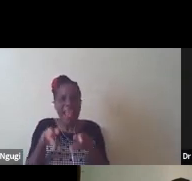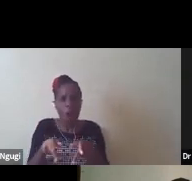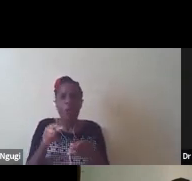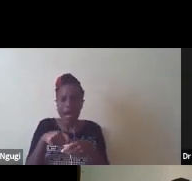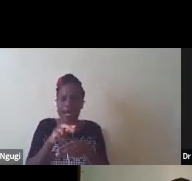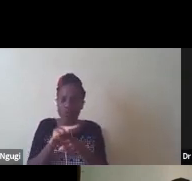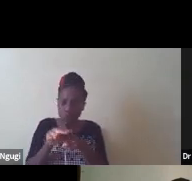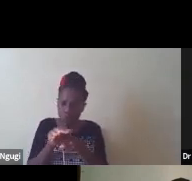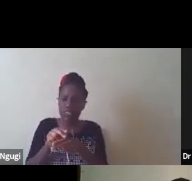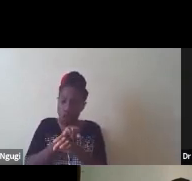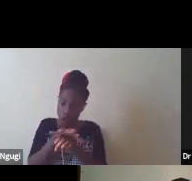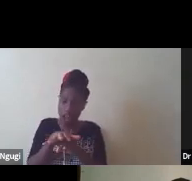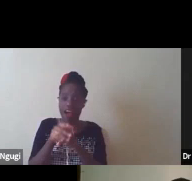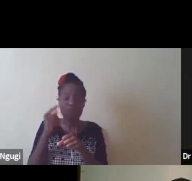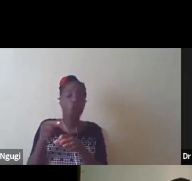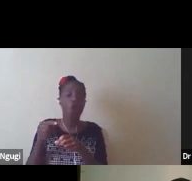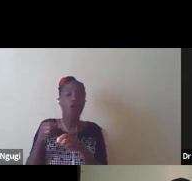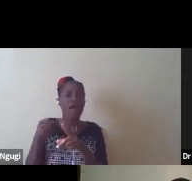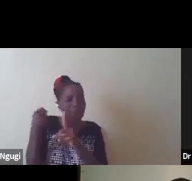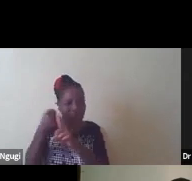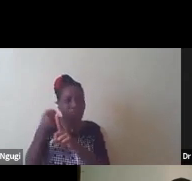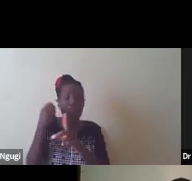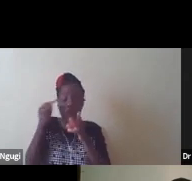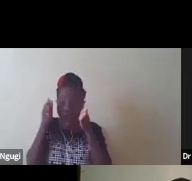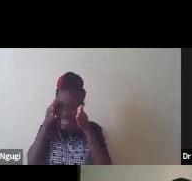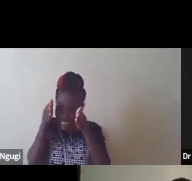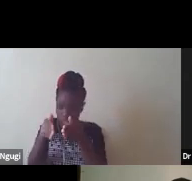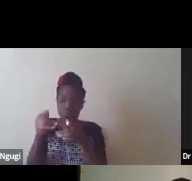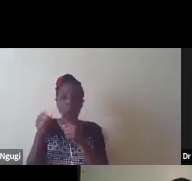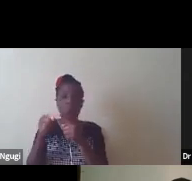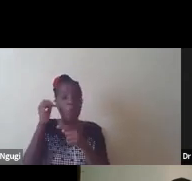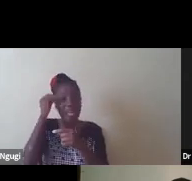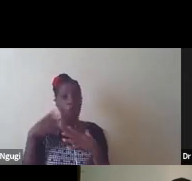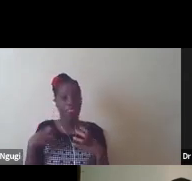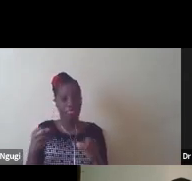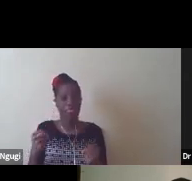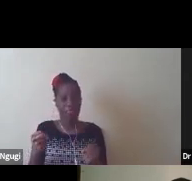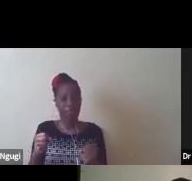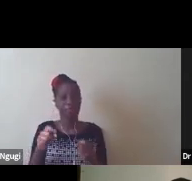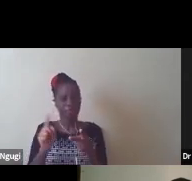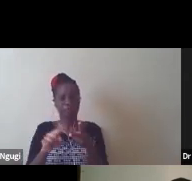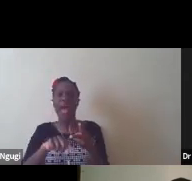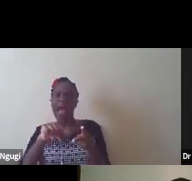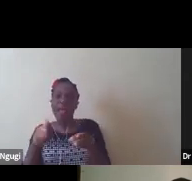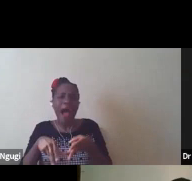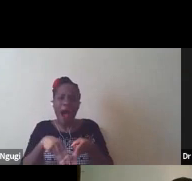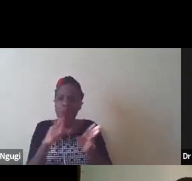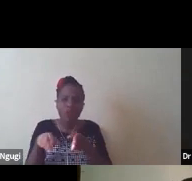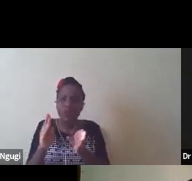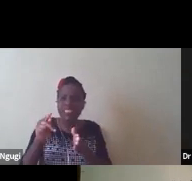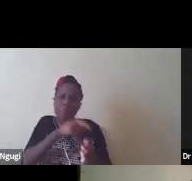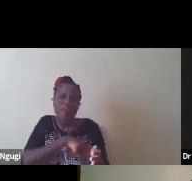to improve mental health services. That's important. The other opportunity for us is now telemedicine, telepsychiatry. We are